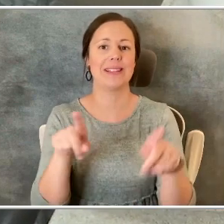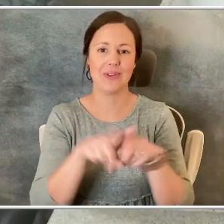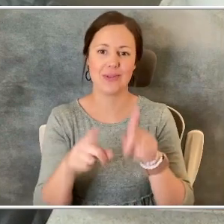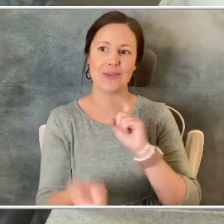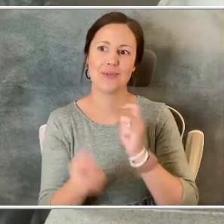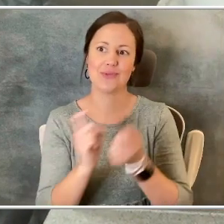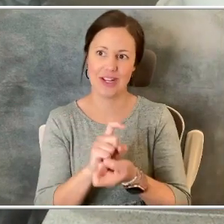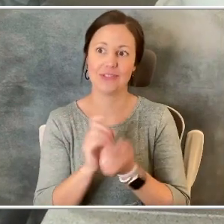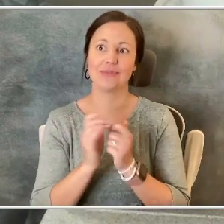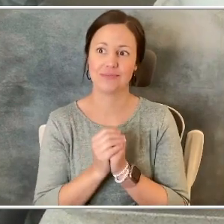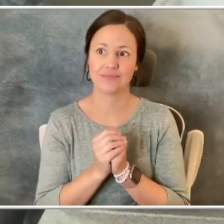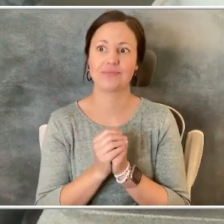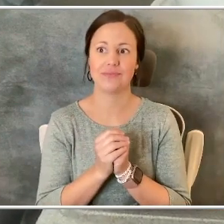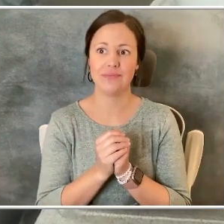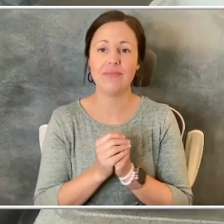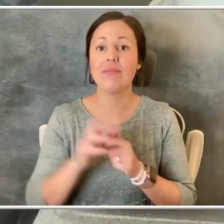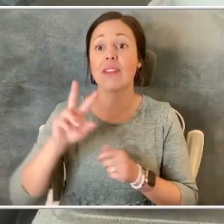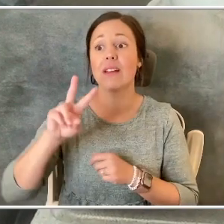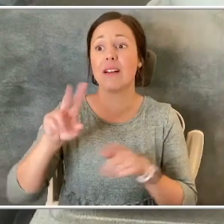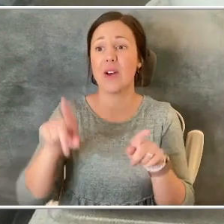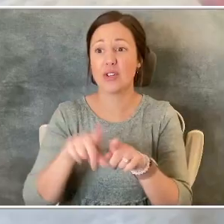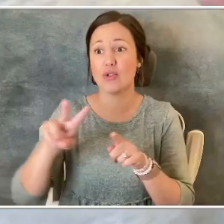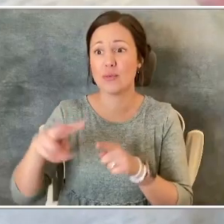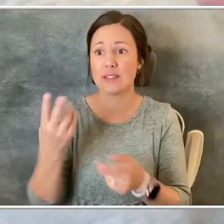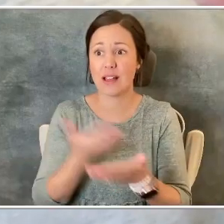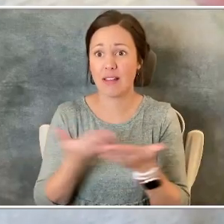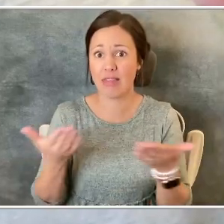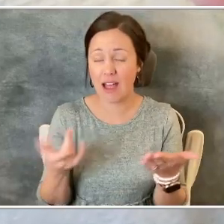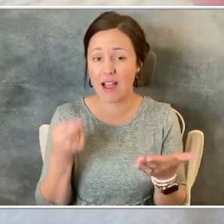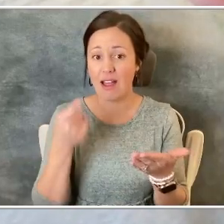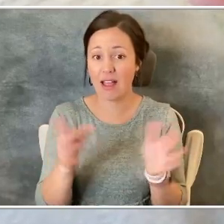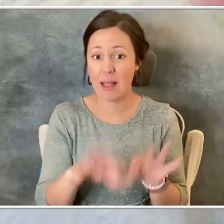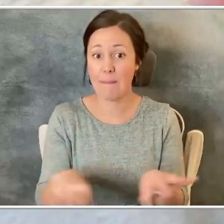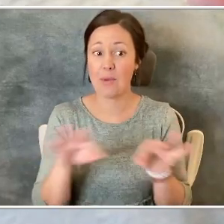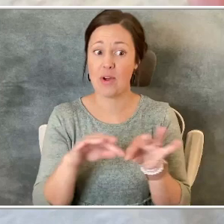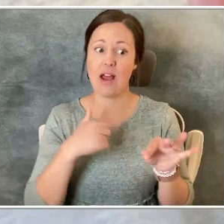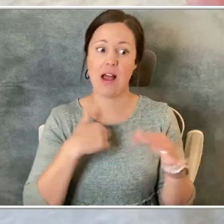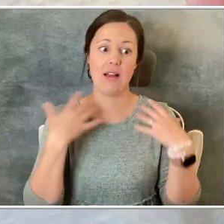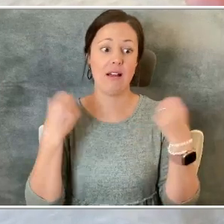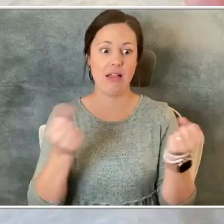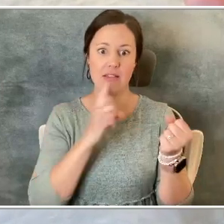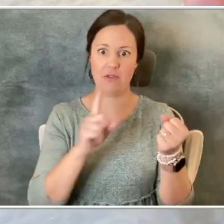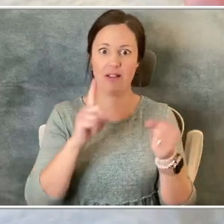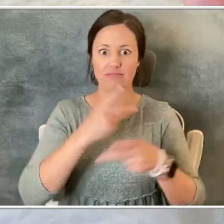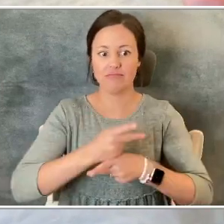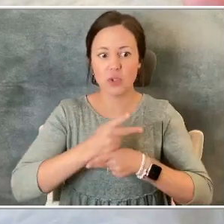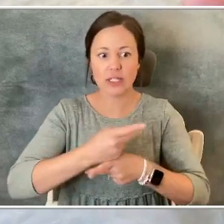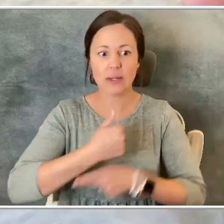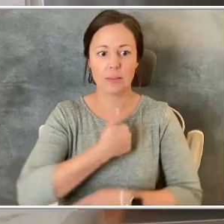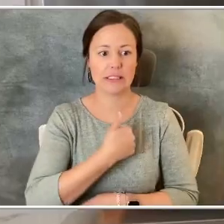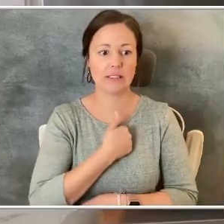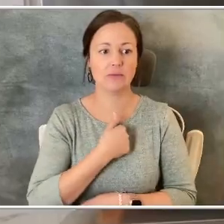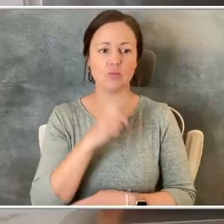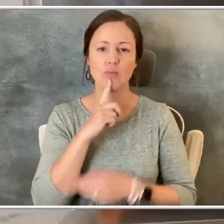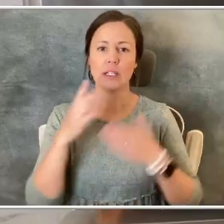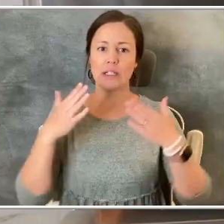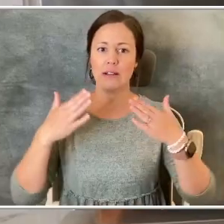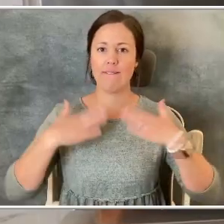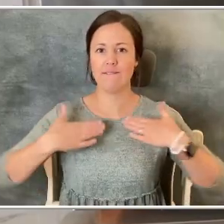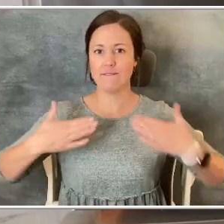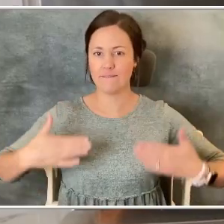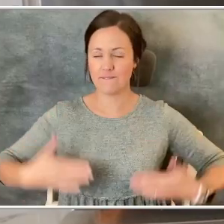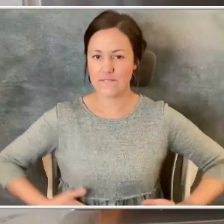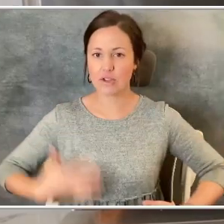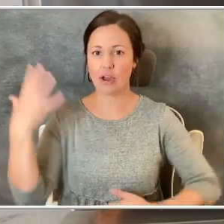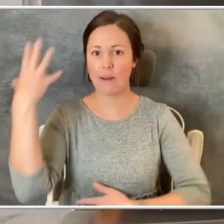second thing that was important was that I was healthy and that I took care of myself. The physical beauty part just